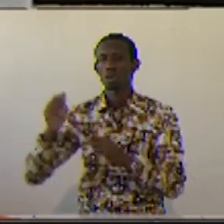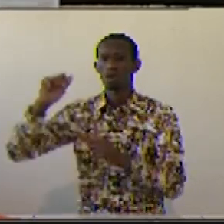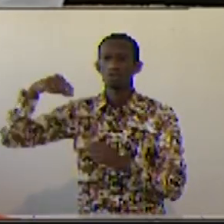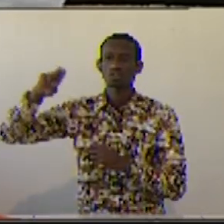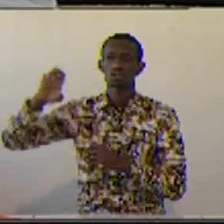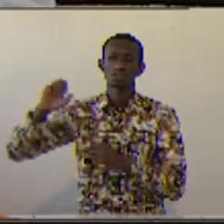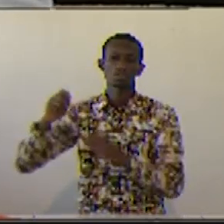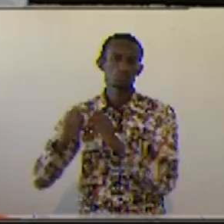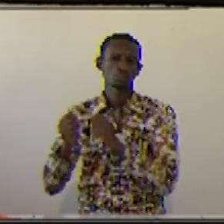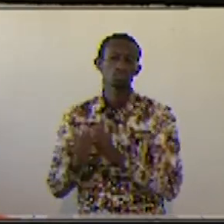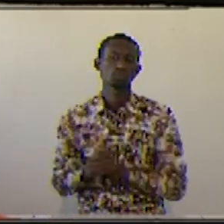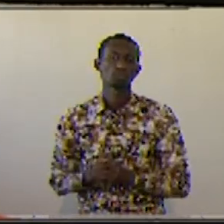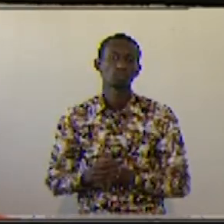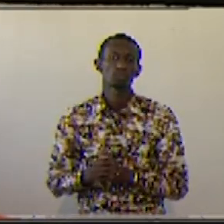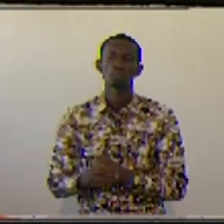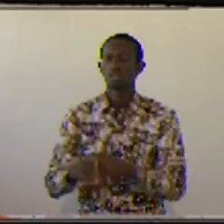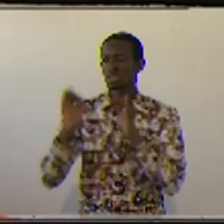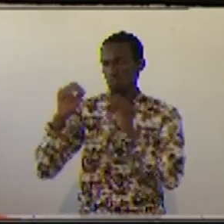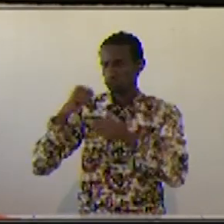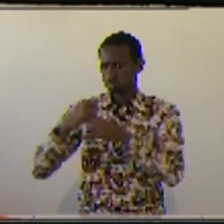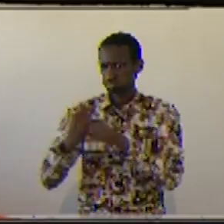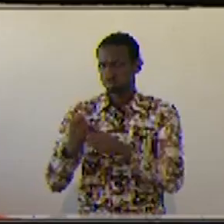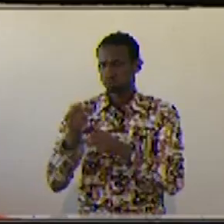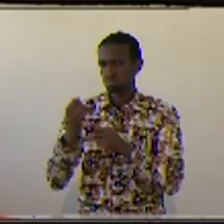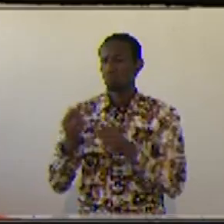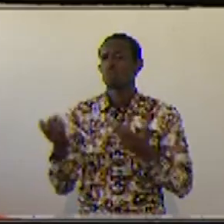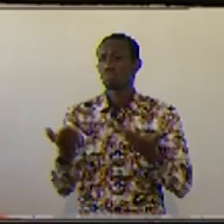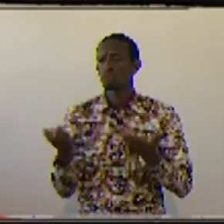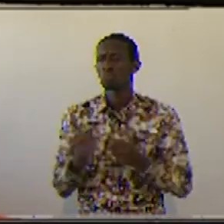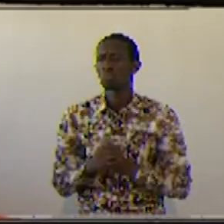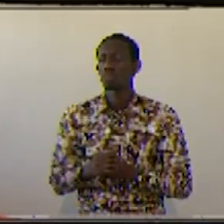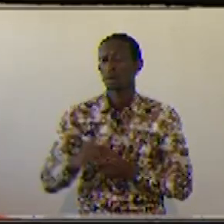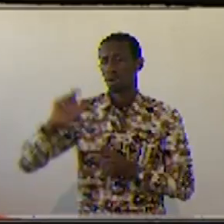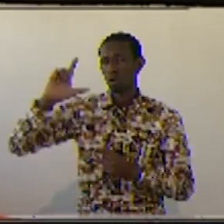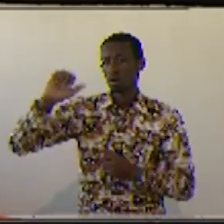we produce when aluminium combines with chlorine?